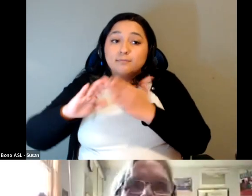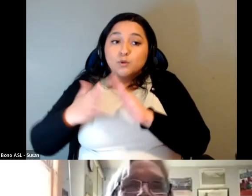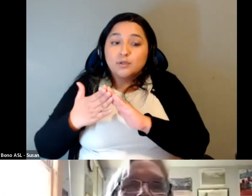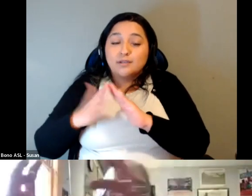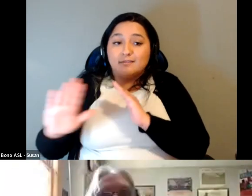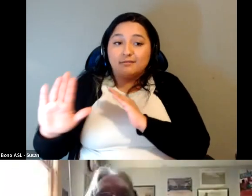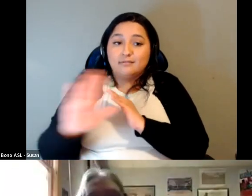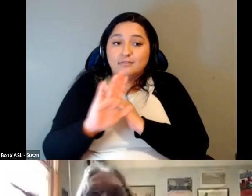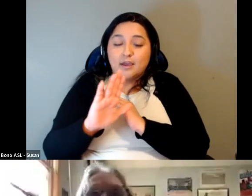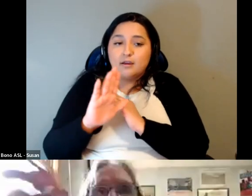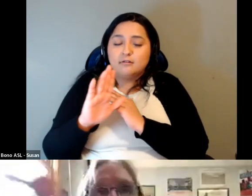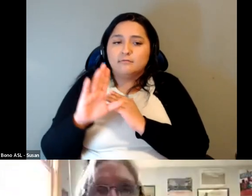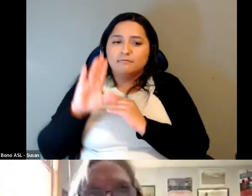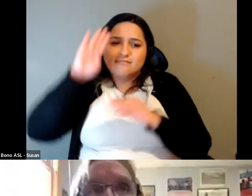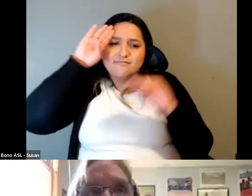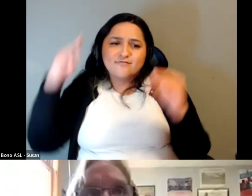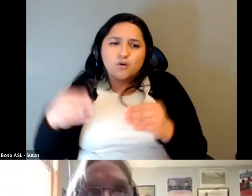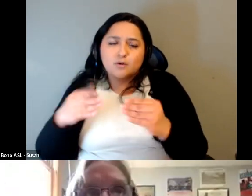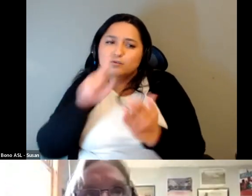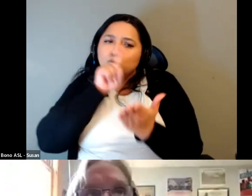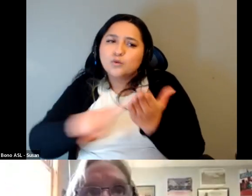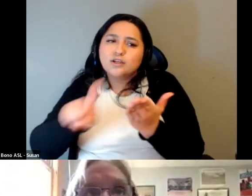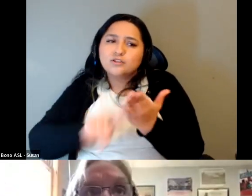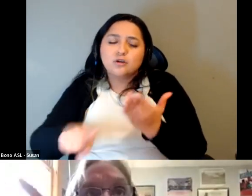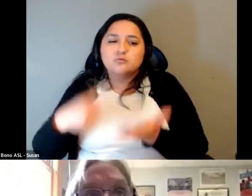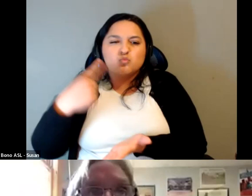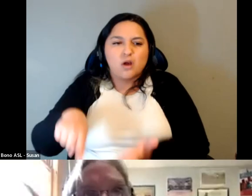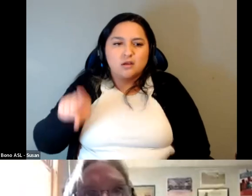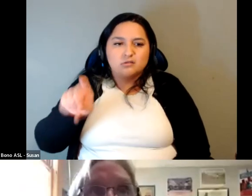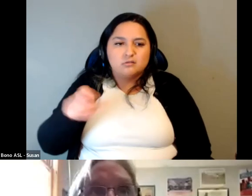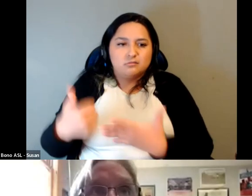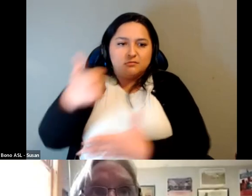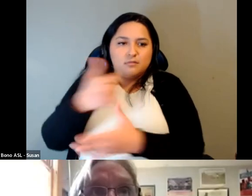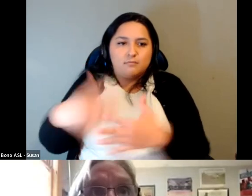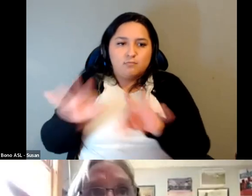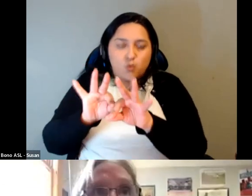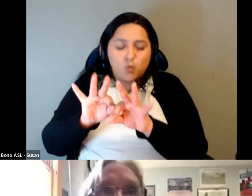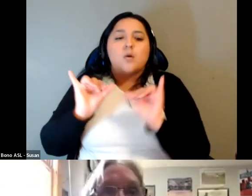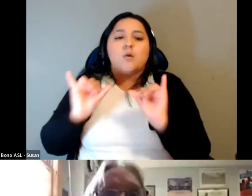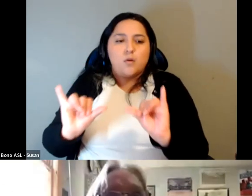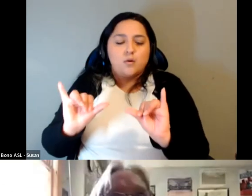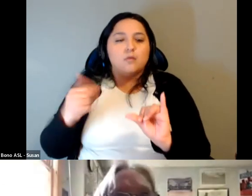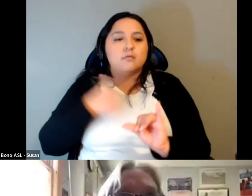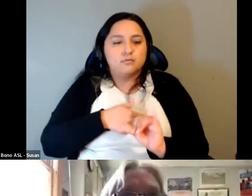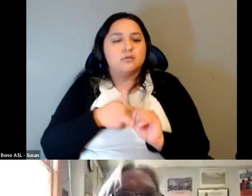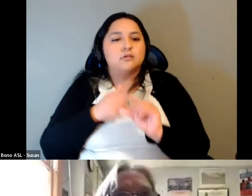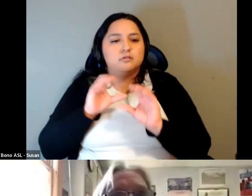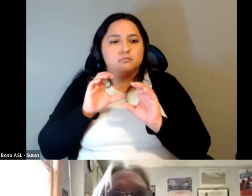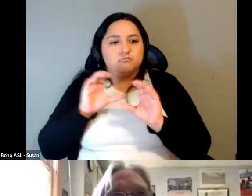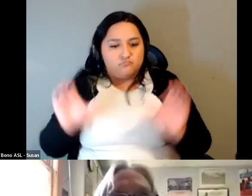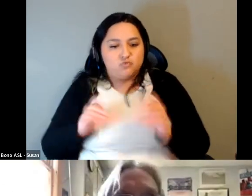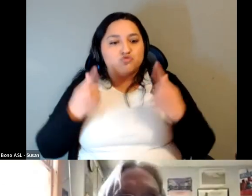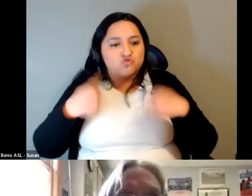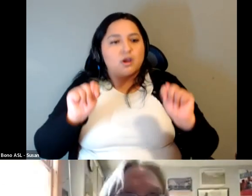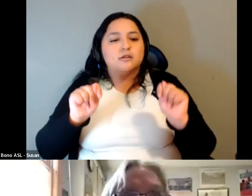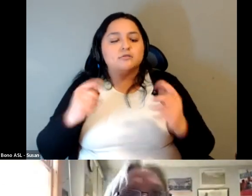be researched, and then doing the systemic research to try to achieve those goals. And that's where the public housing units